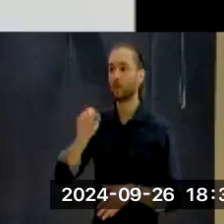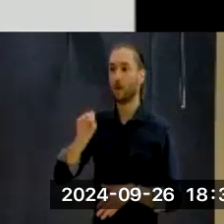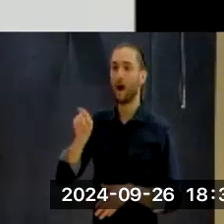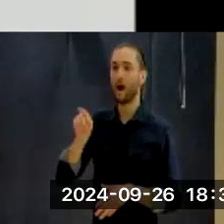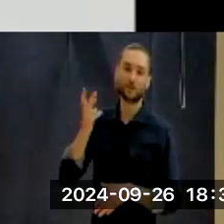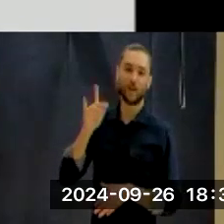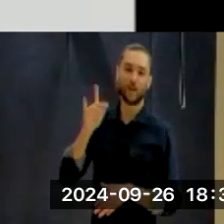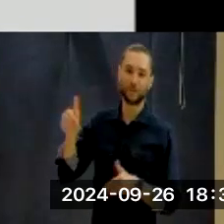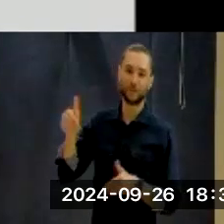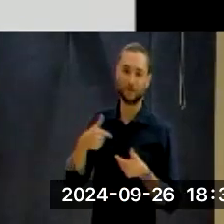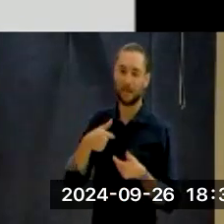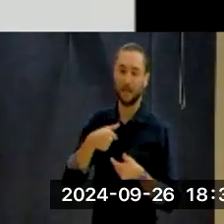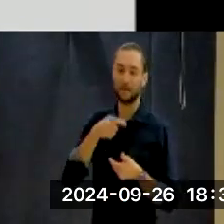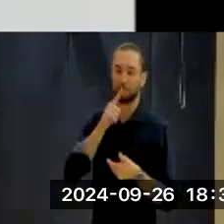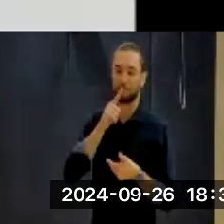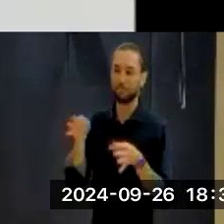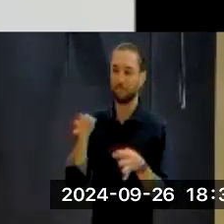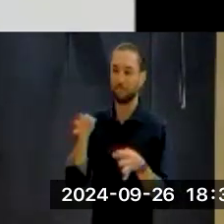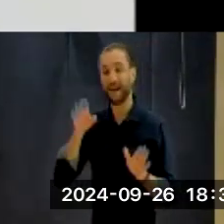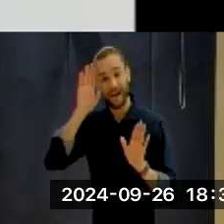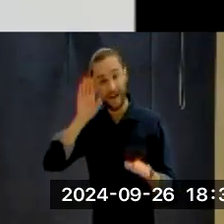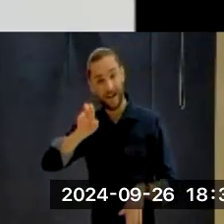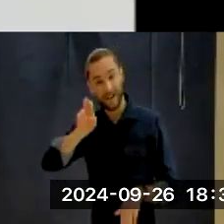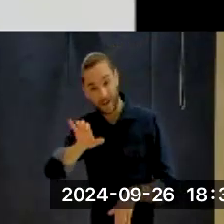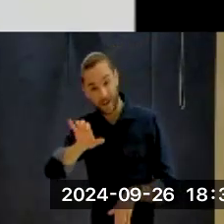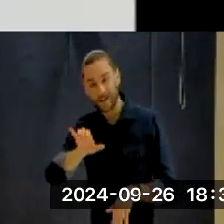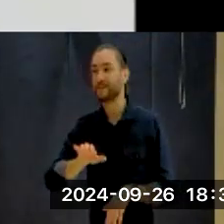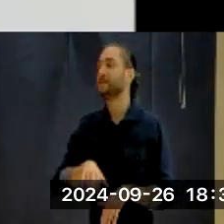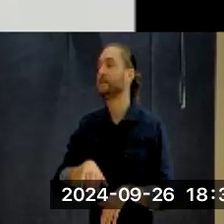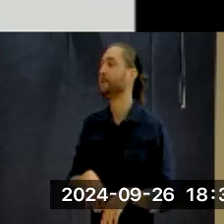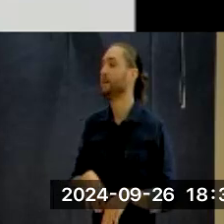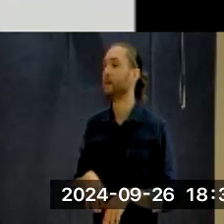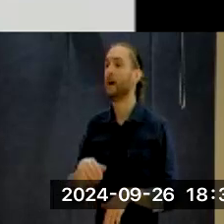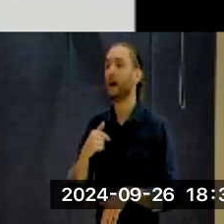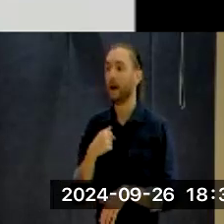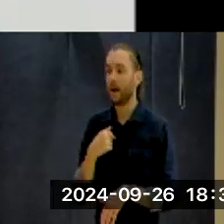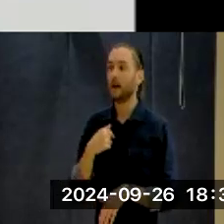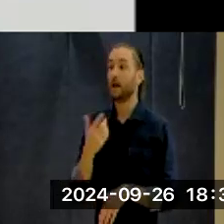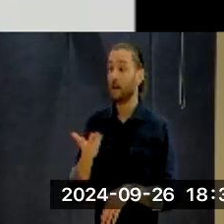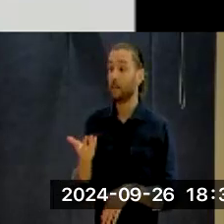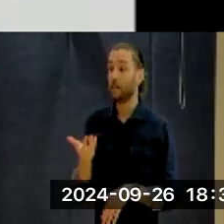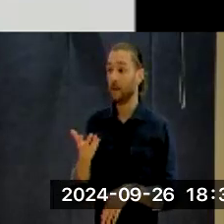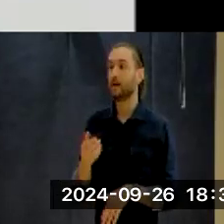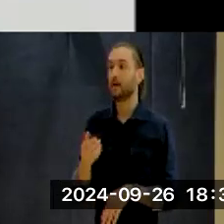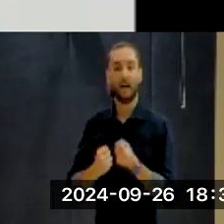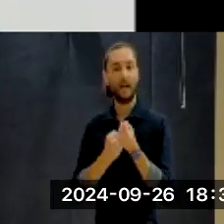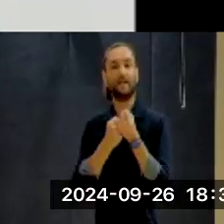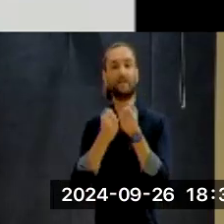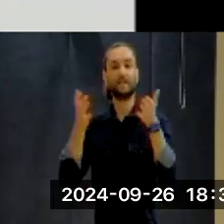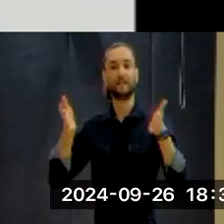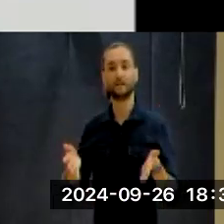that. I want to say hi to Eric, first of all. I am an advocate, and